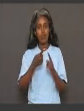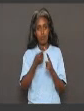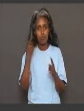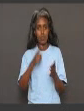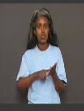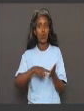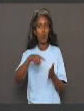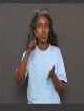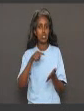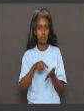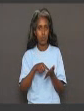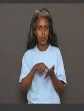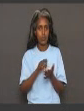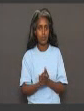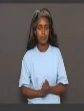point.